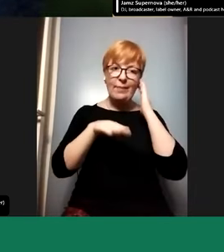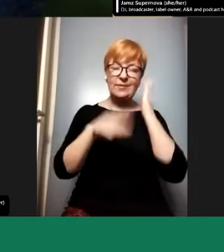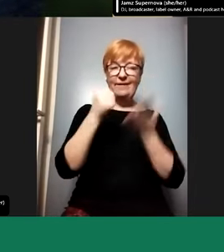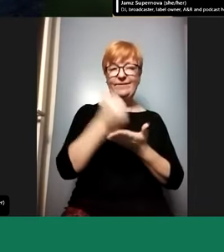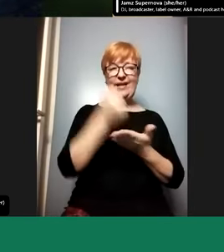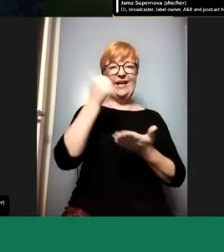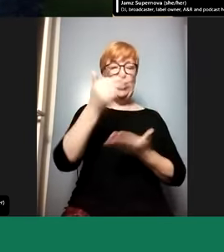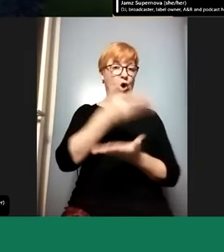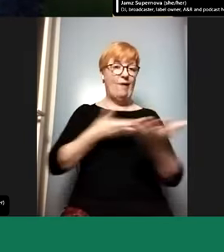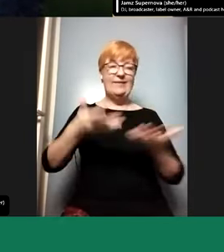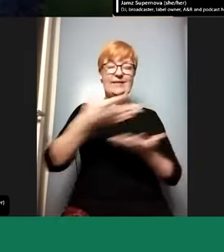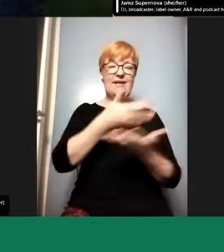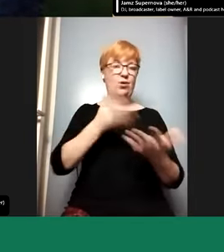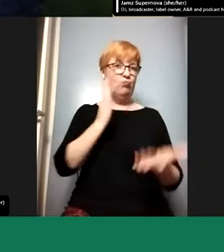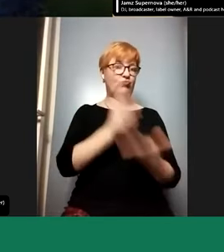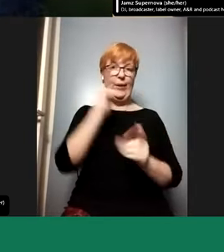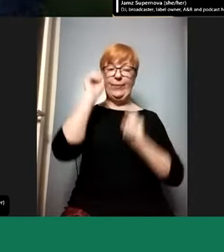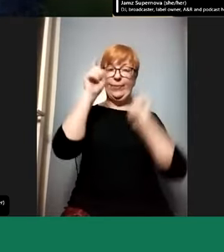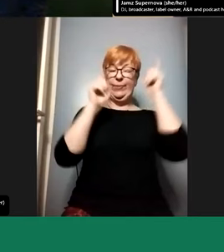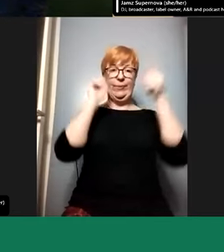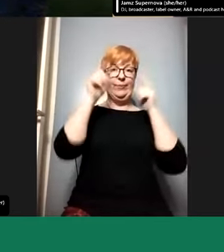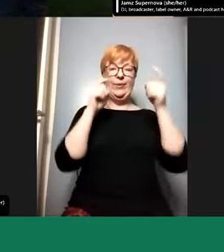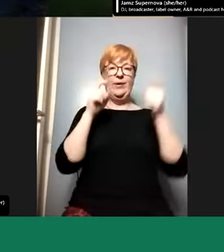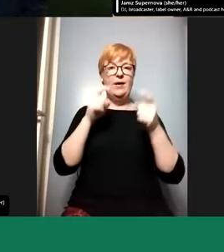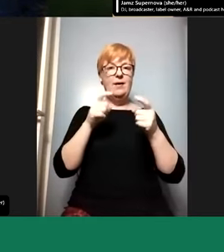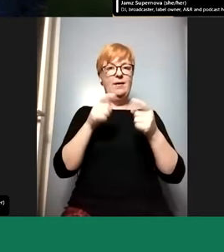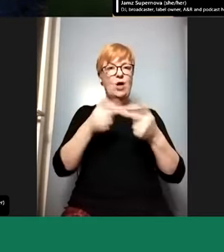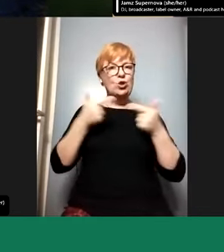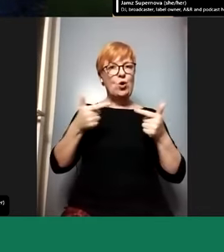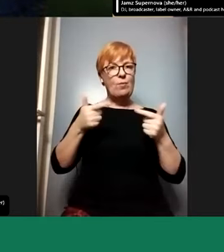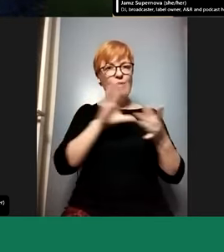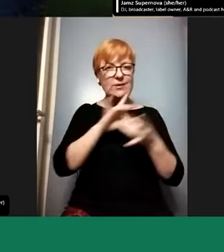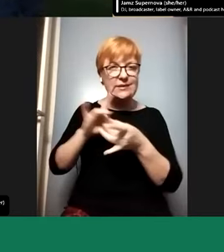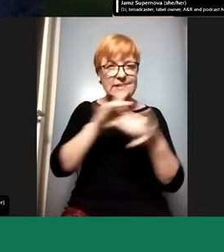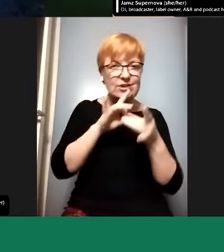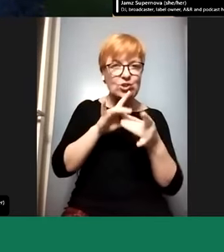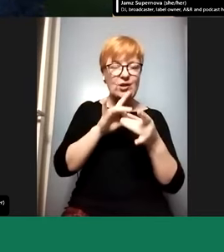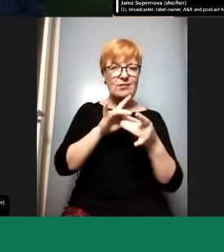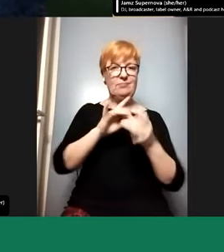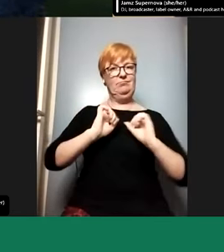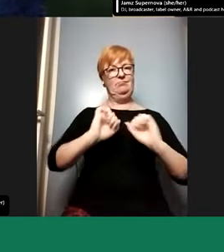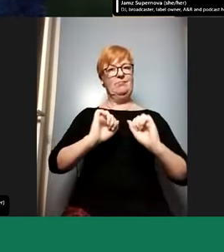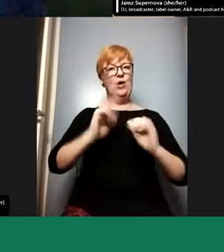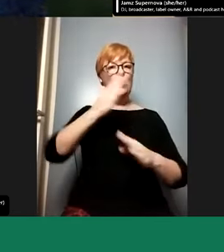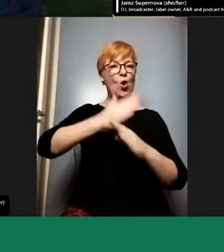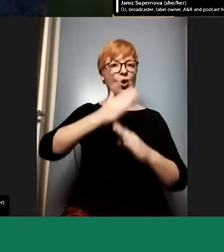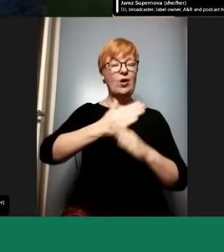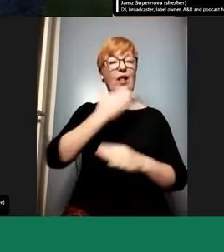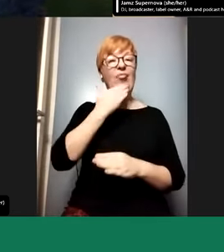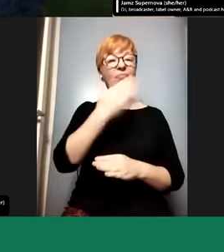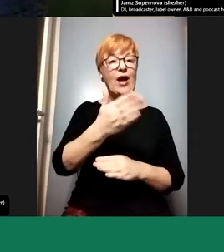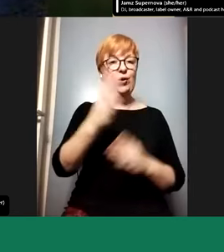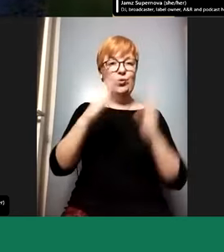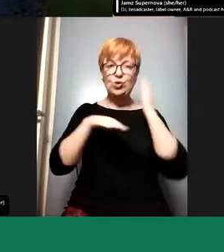It was really thought-provoking. It was great to see how much synergy there was between Sonia and Anthony's work. And Jamz, thank you for bringing that out so